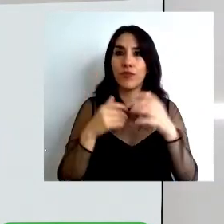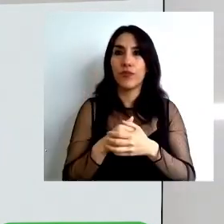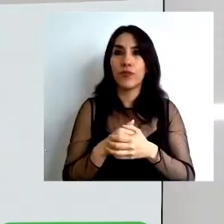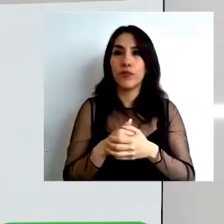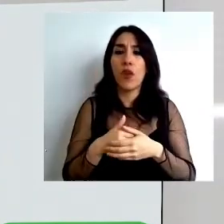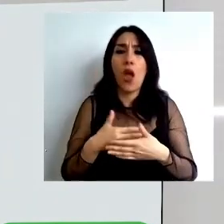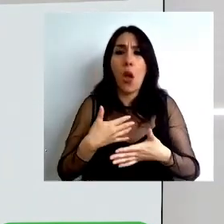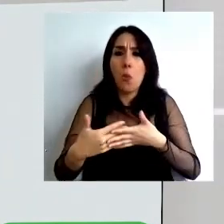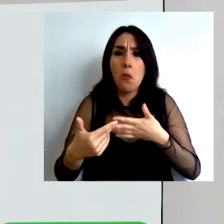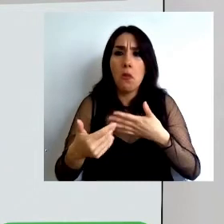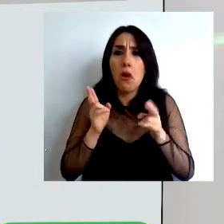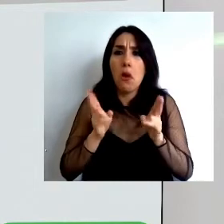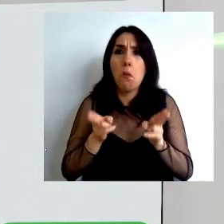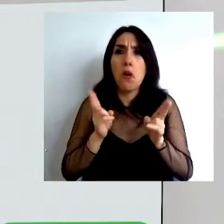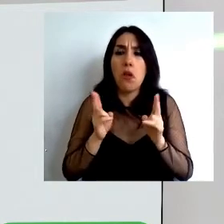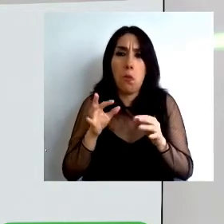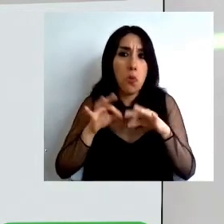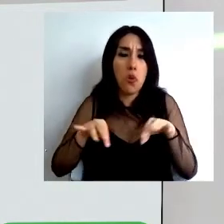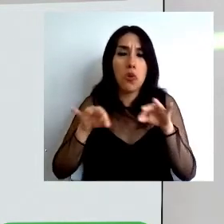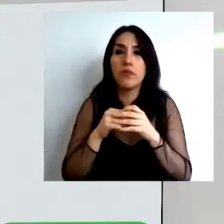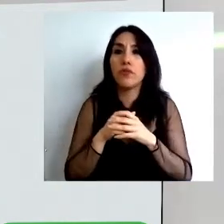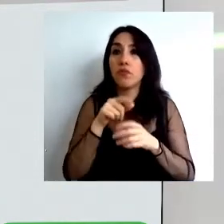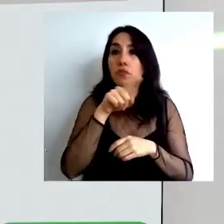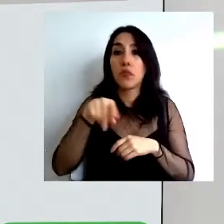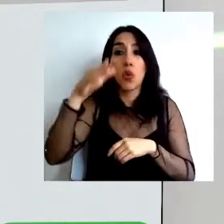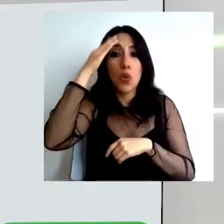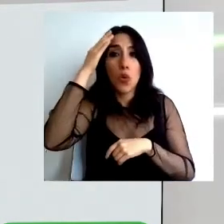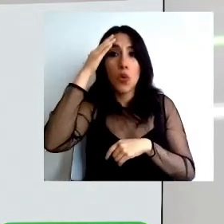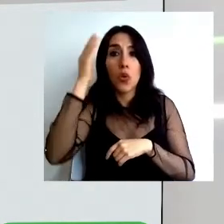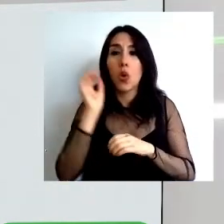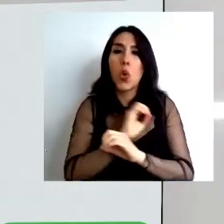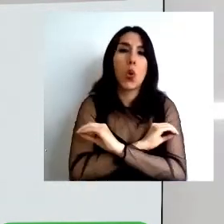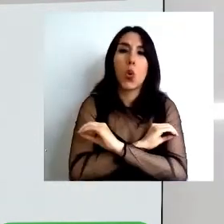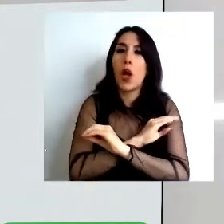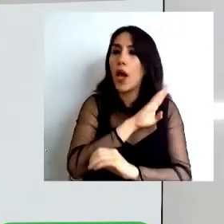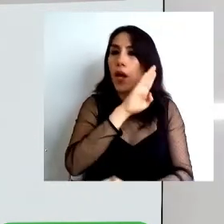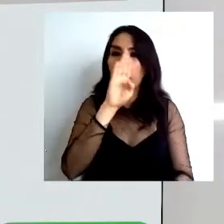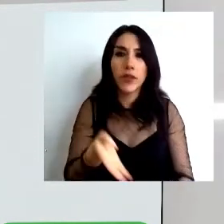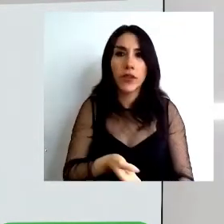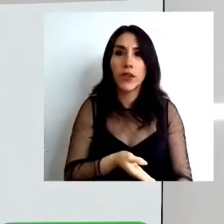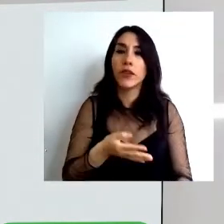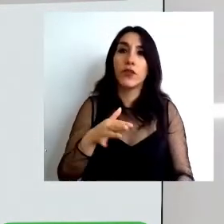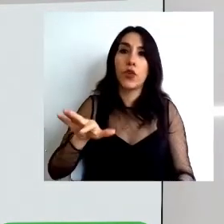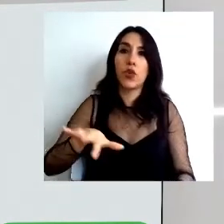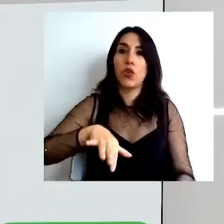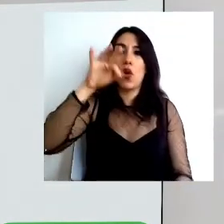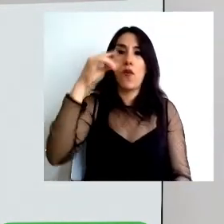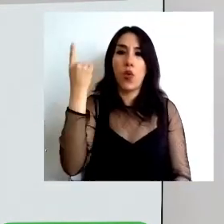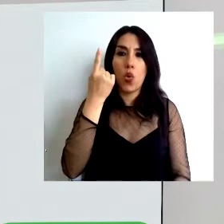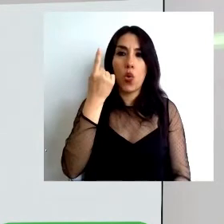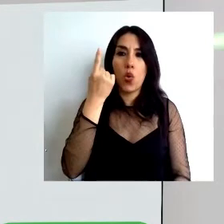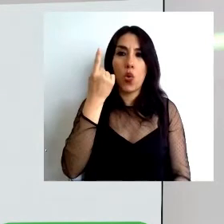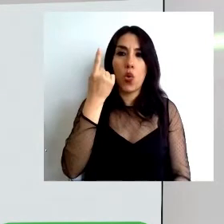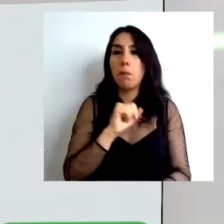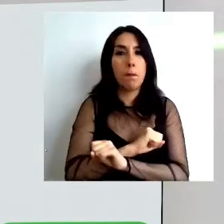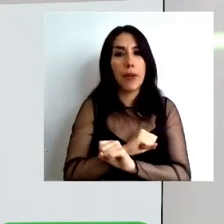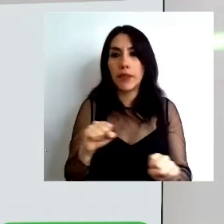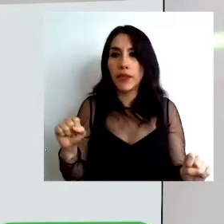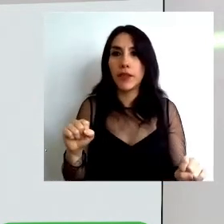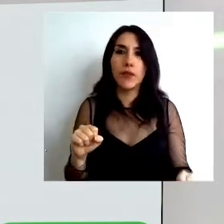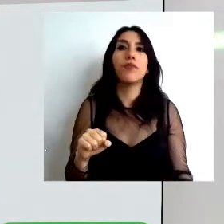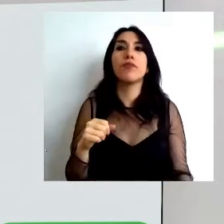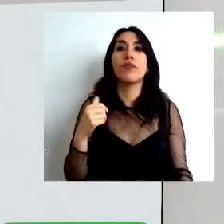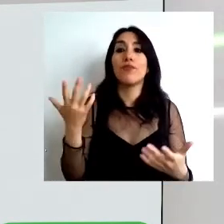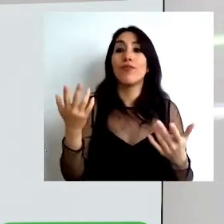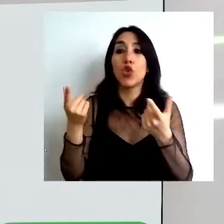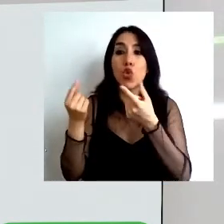alone. And so they created a training facility. And this facility has trained 100